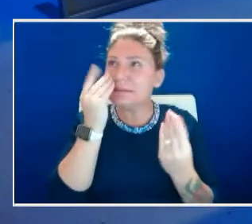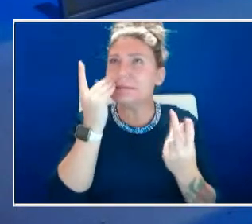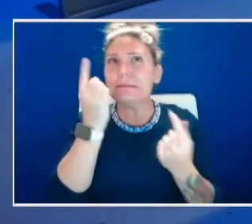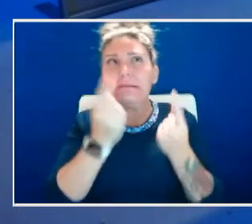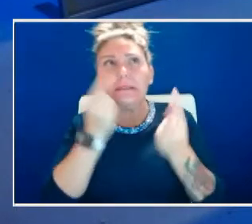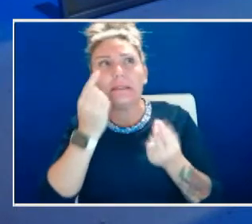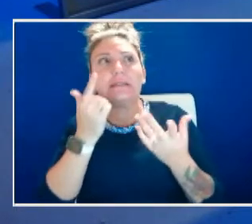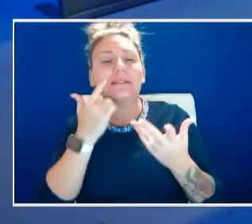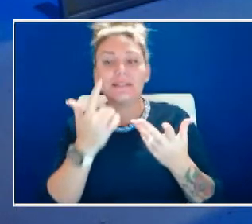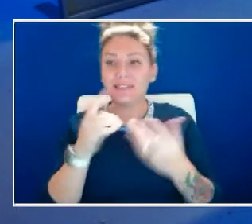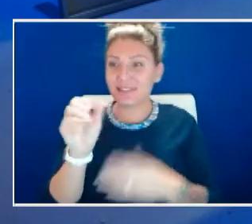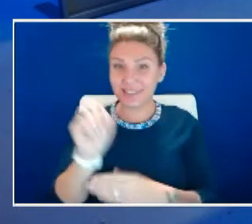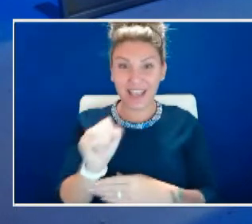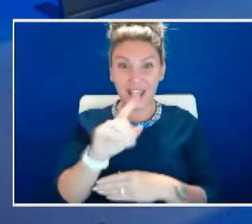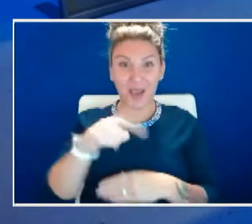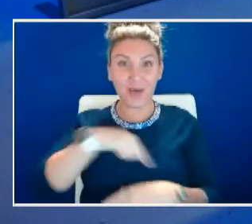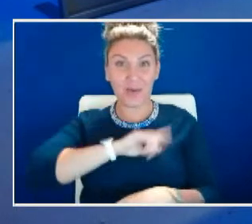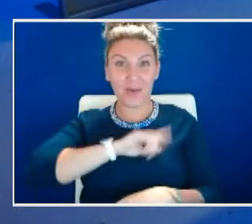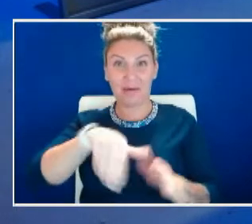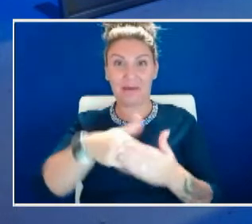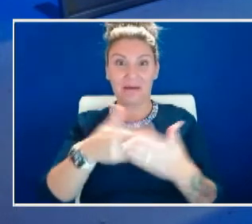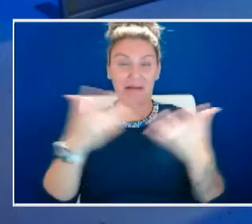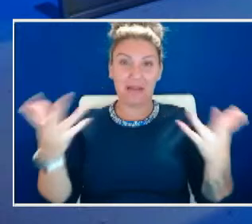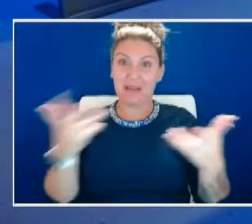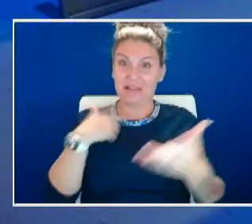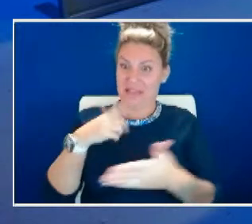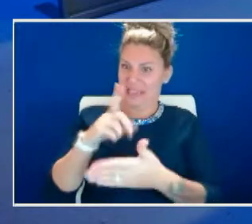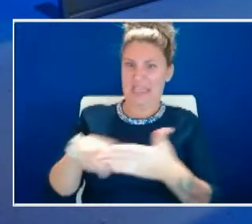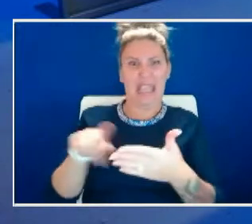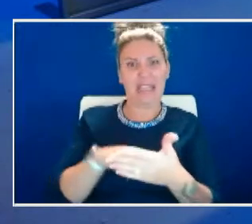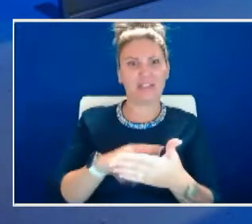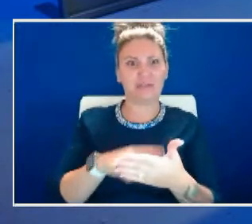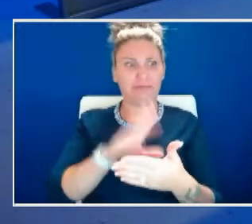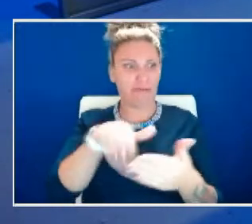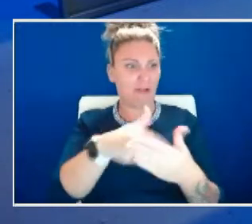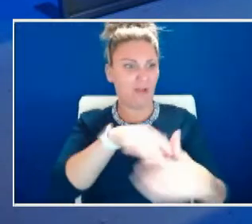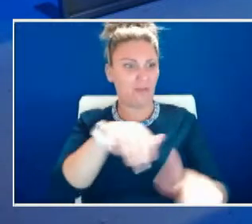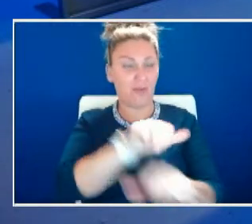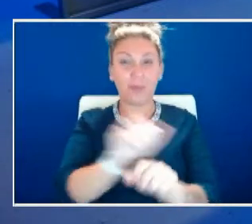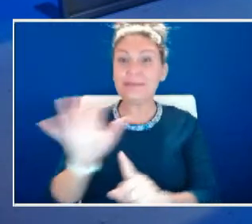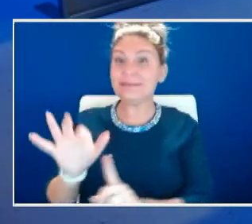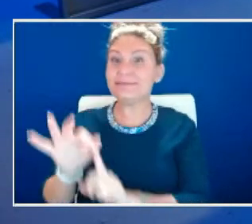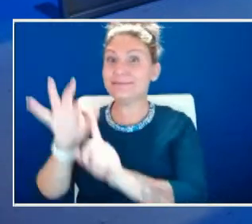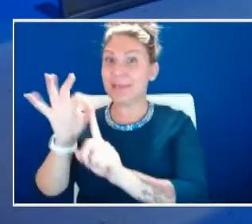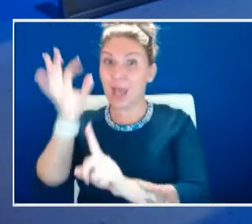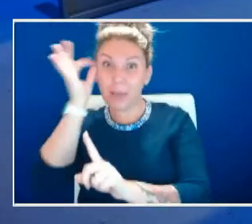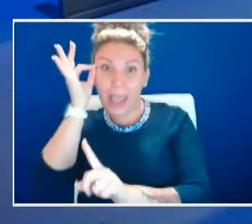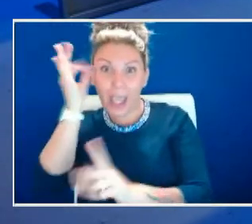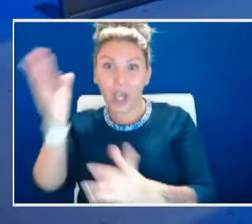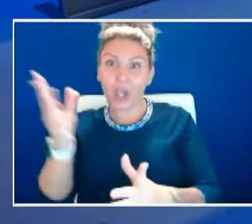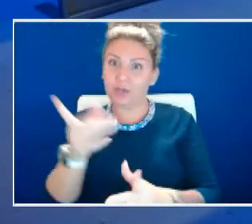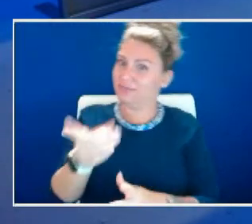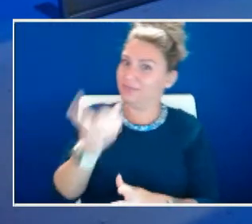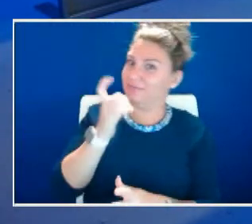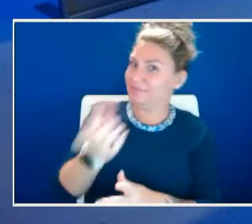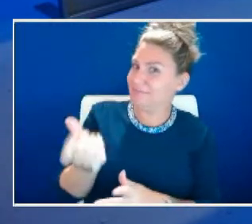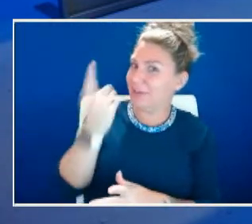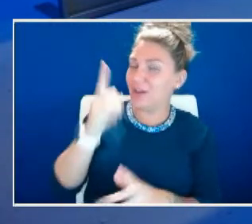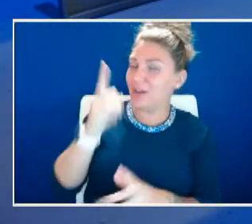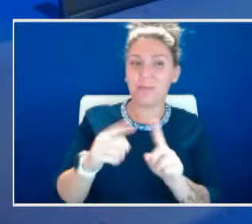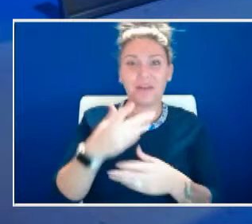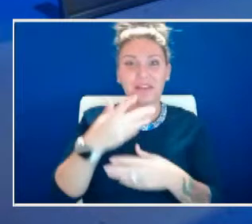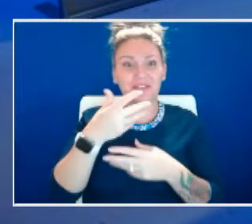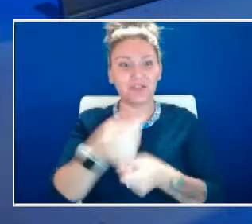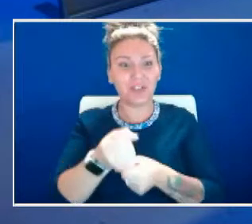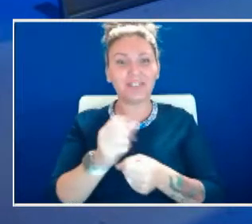mean, I'll cancel almost any appointment but my hair appointment, Candy. Right. So I get it. You don't get it, Dr. Butterworth. I know, but trust me, it's very